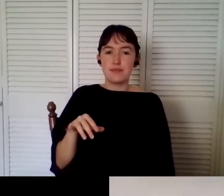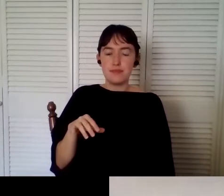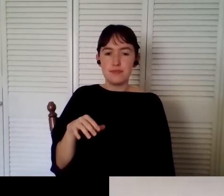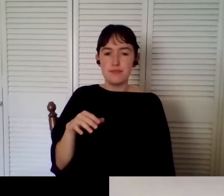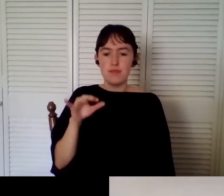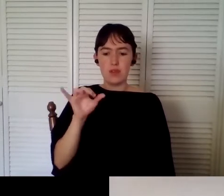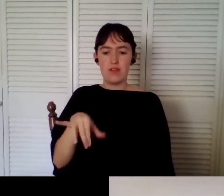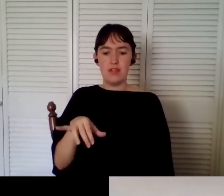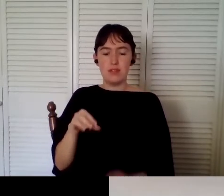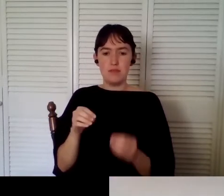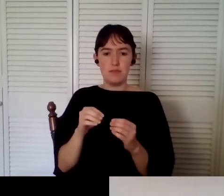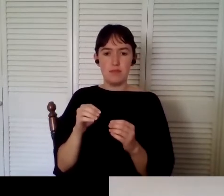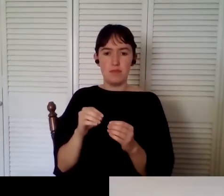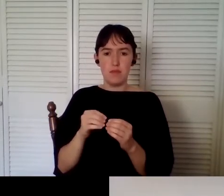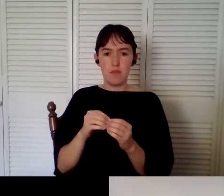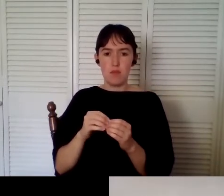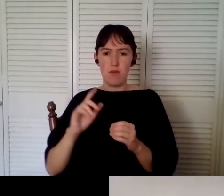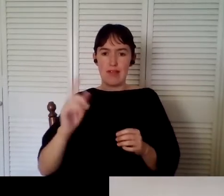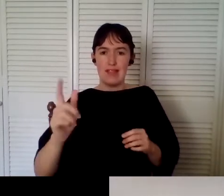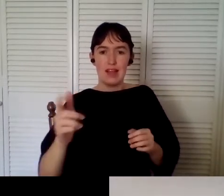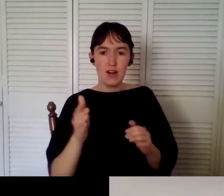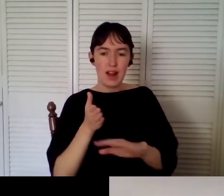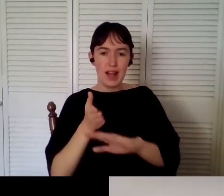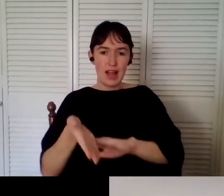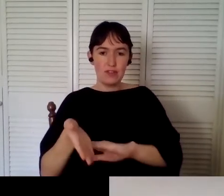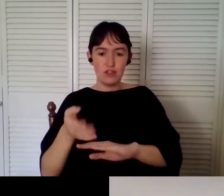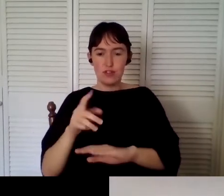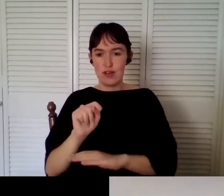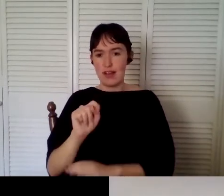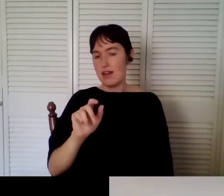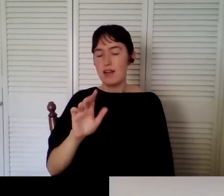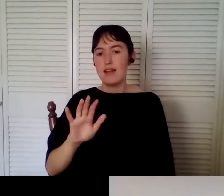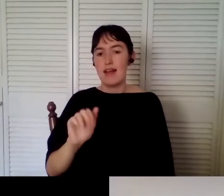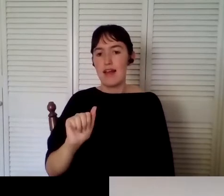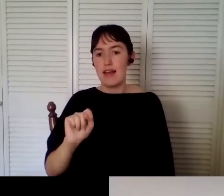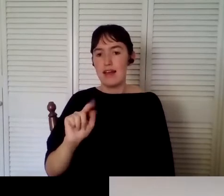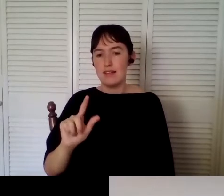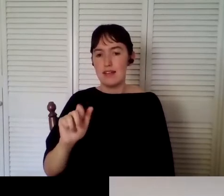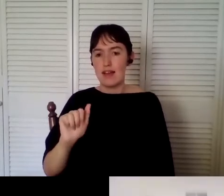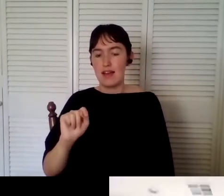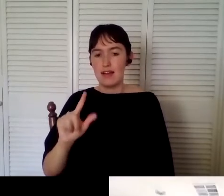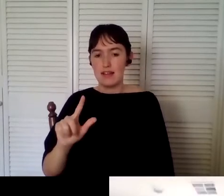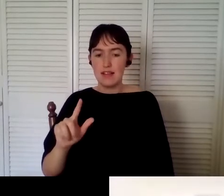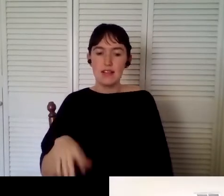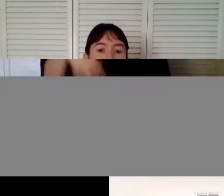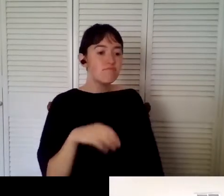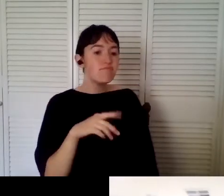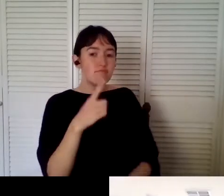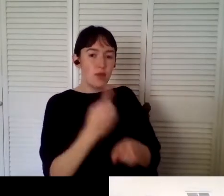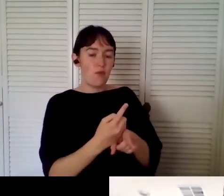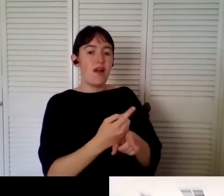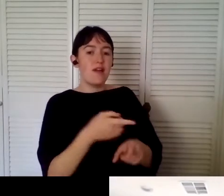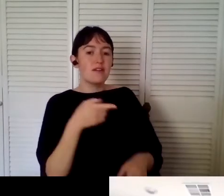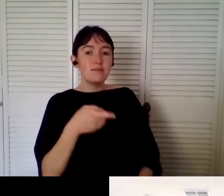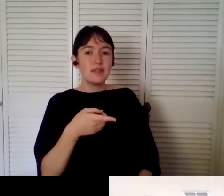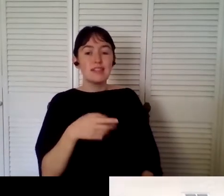later than this was happening, right? Right. So the atlatl is definitely a hunter-gatherer weapon. Right. And the